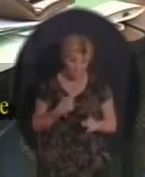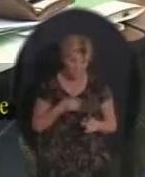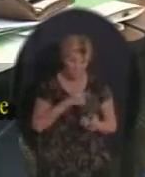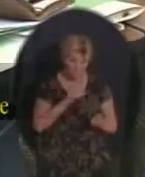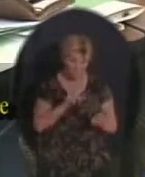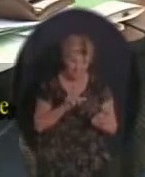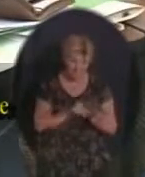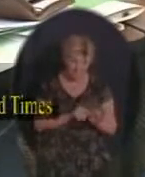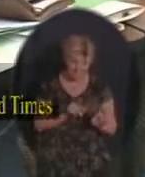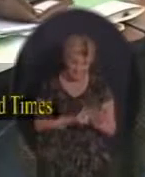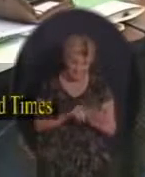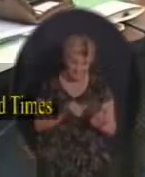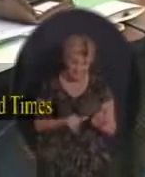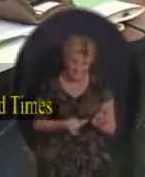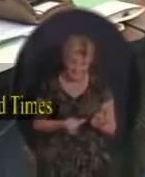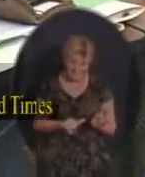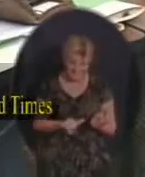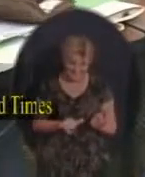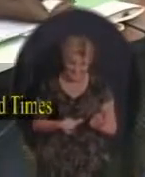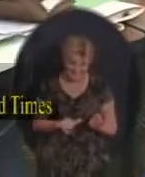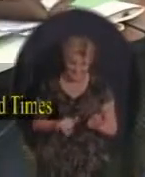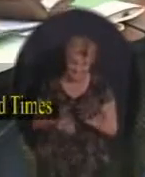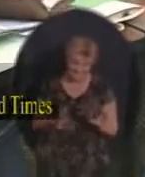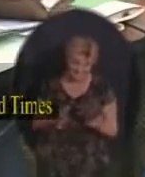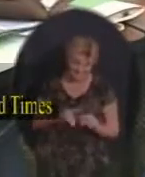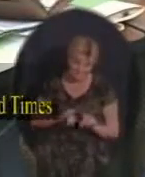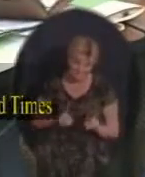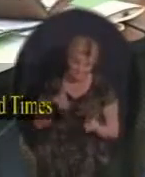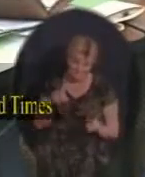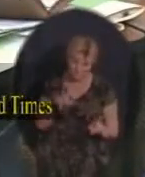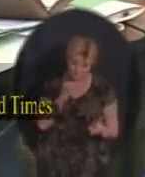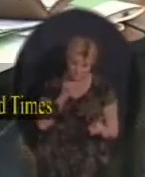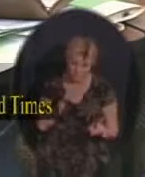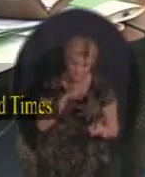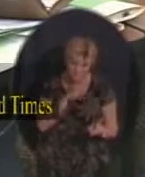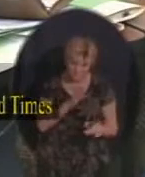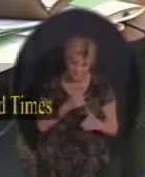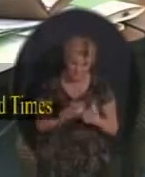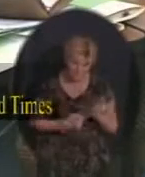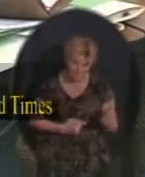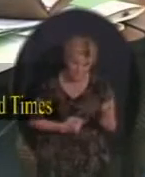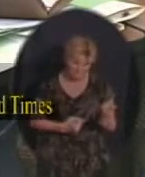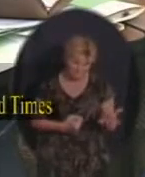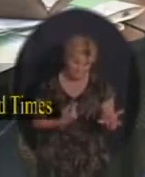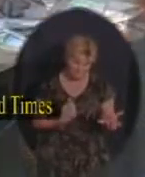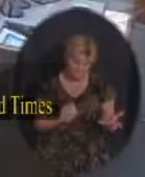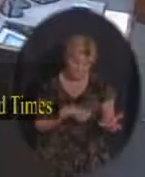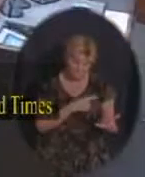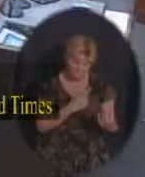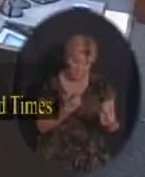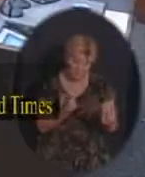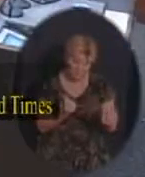night, but that shouldn't be what guides what you do. So I'm sorry.